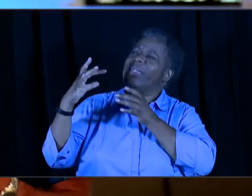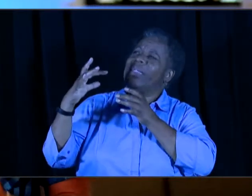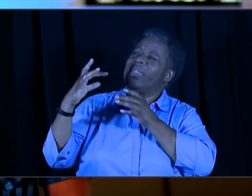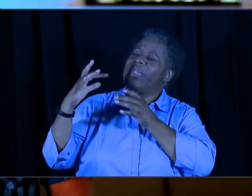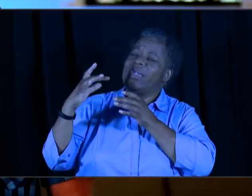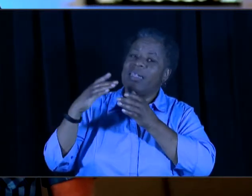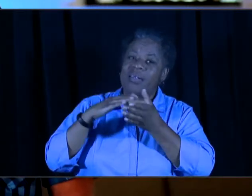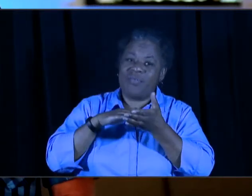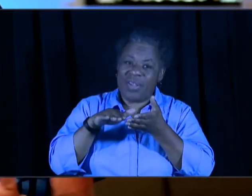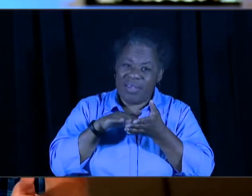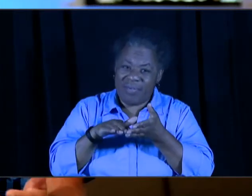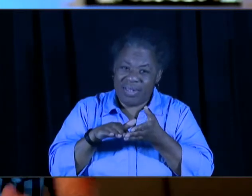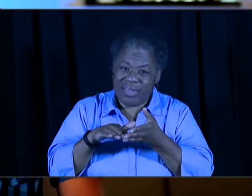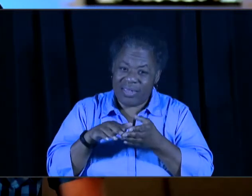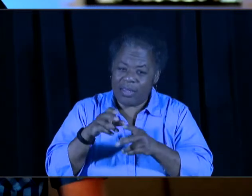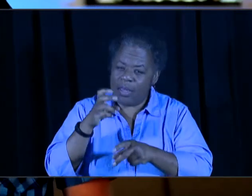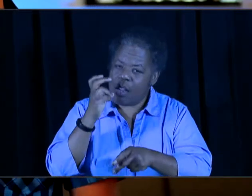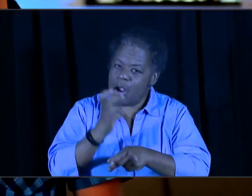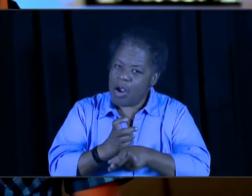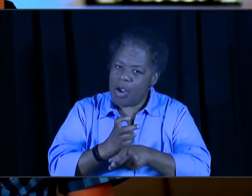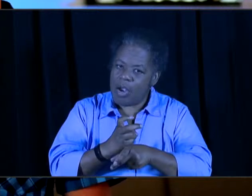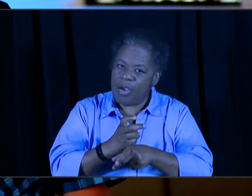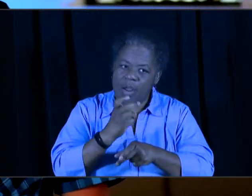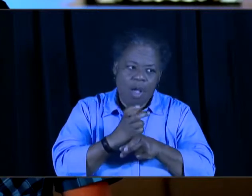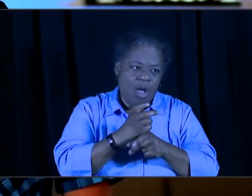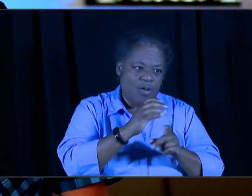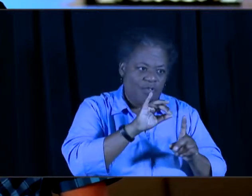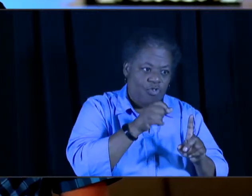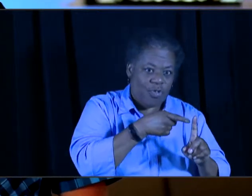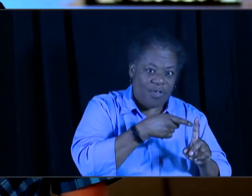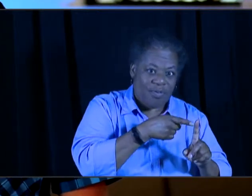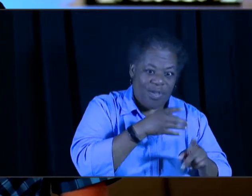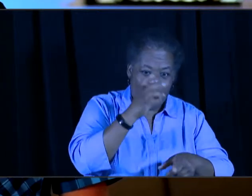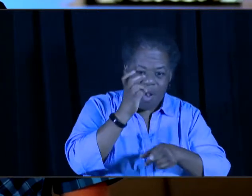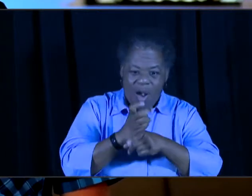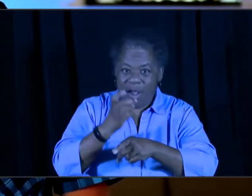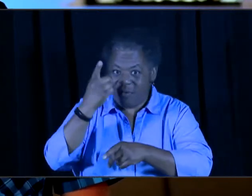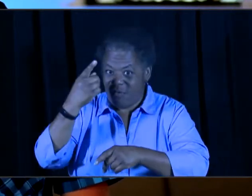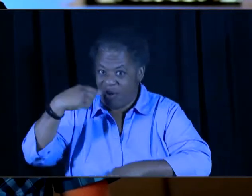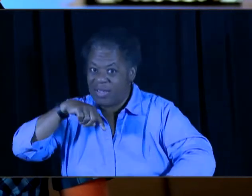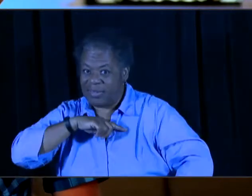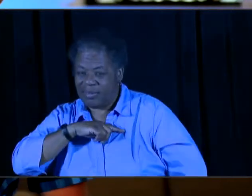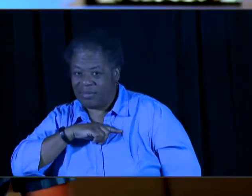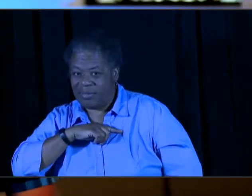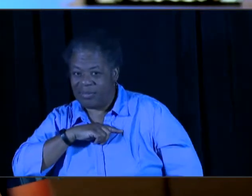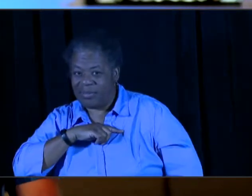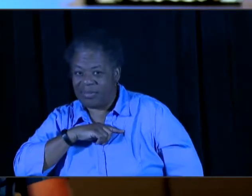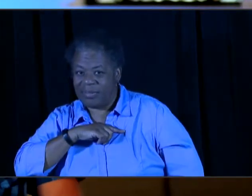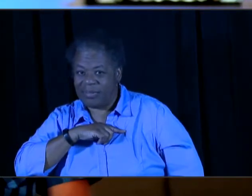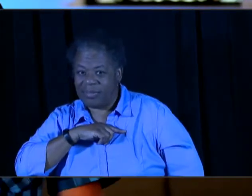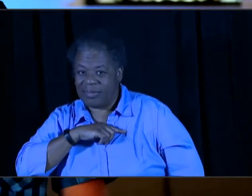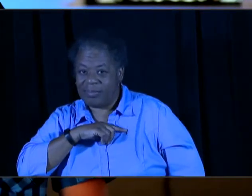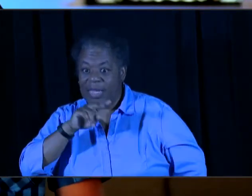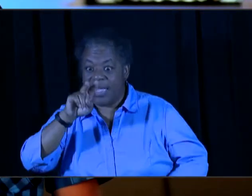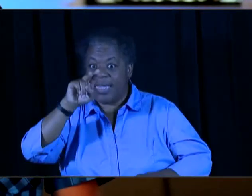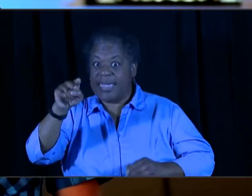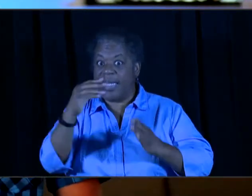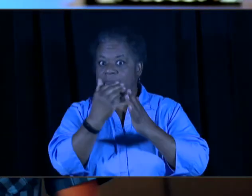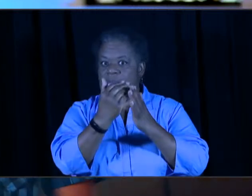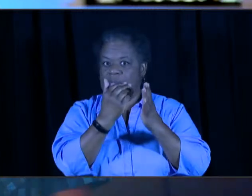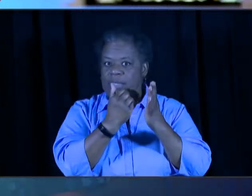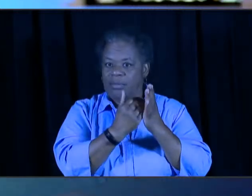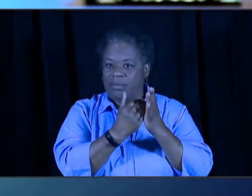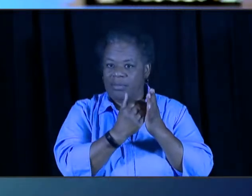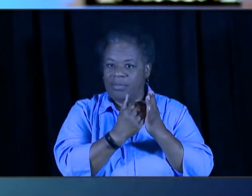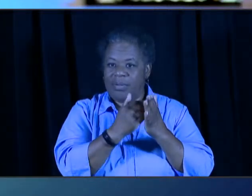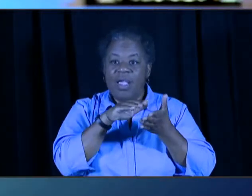Forgiveness is hard. It was hard for Joseph, and it's hard for us. Which leads us to our second lesson, which